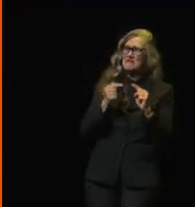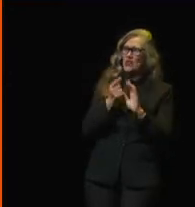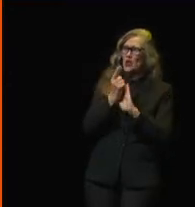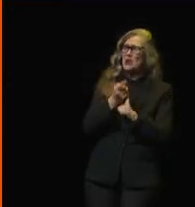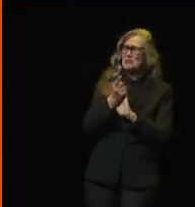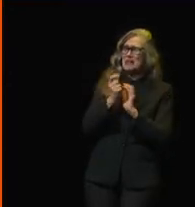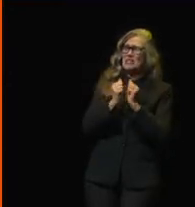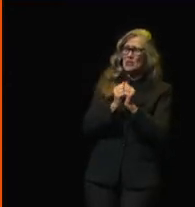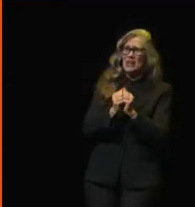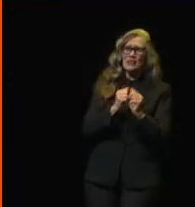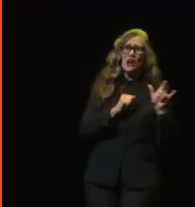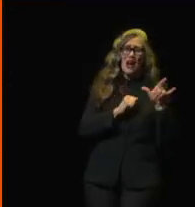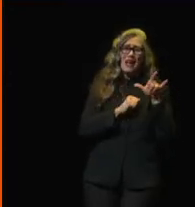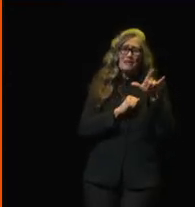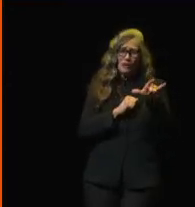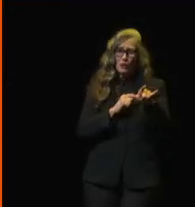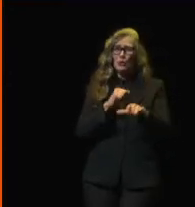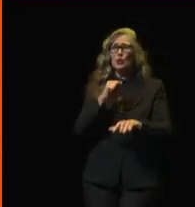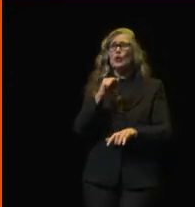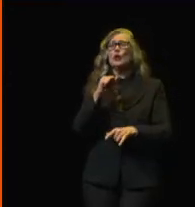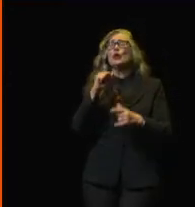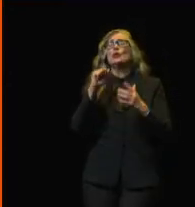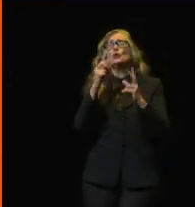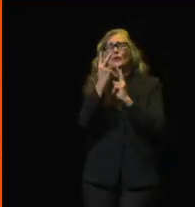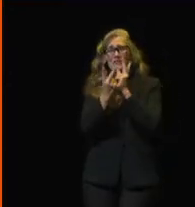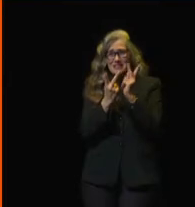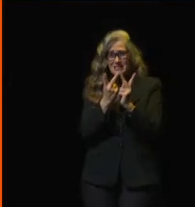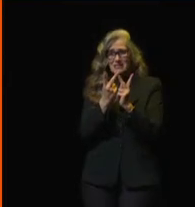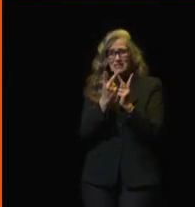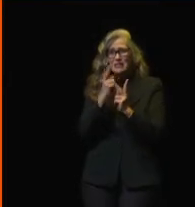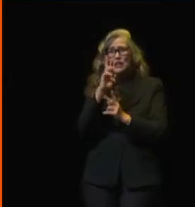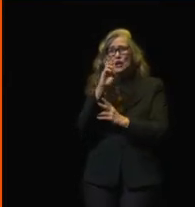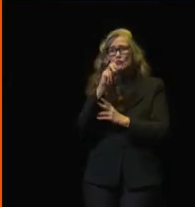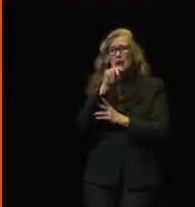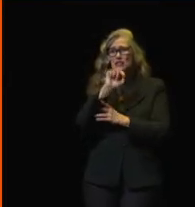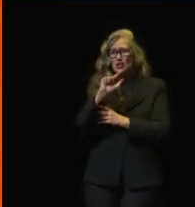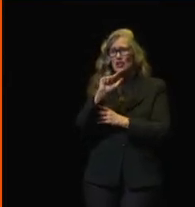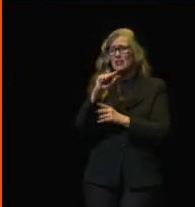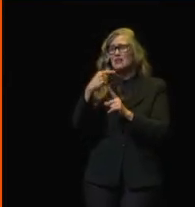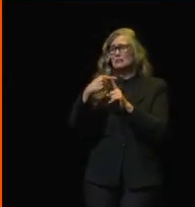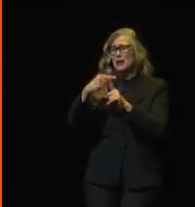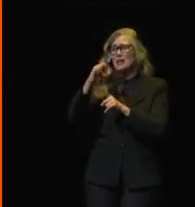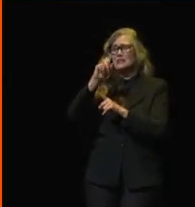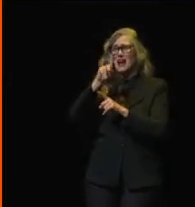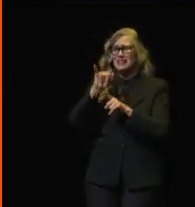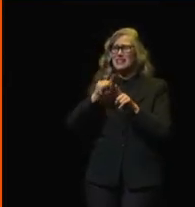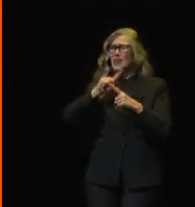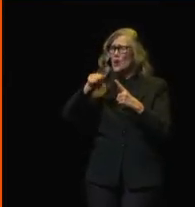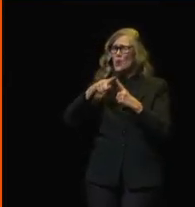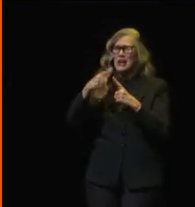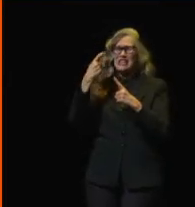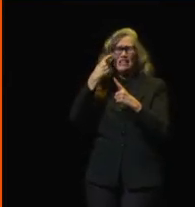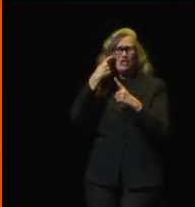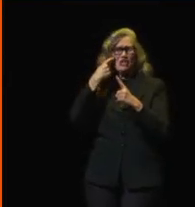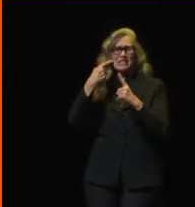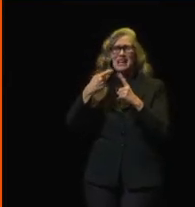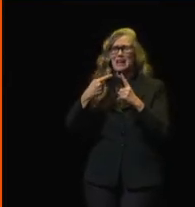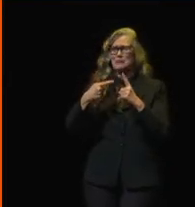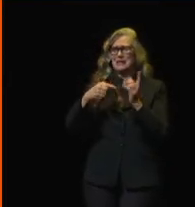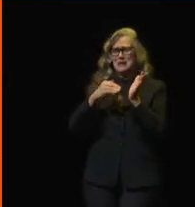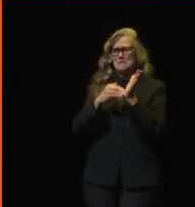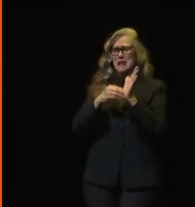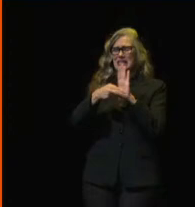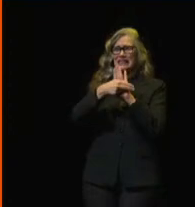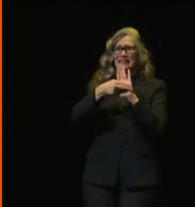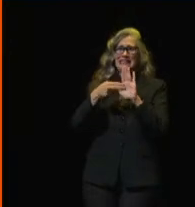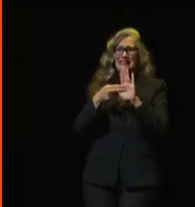Ady after the initial diagnosis with ALS. And I was trying to be strong and communicate strength and support to them. And at a